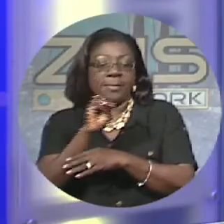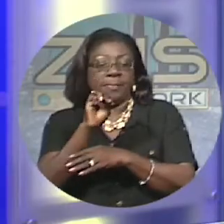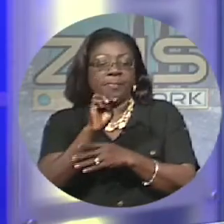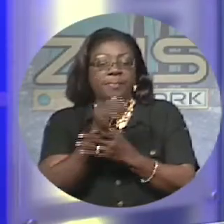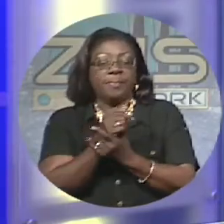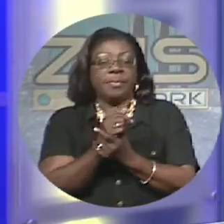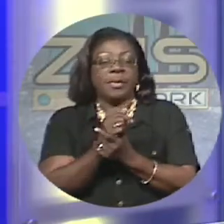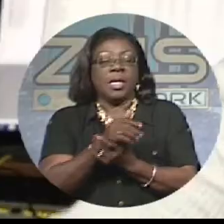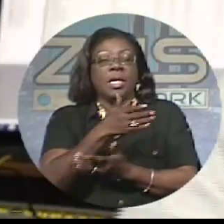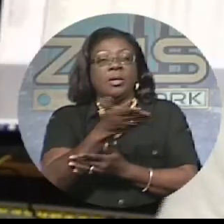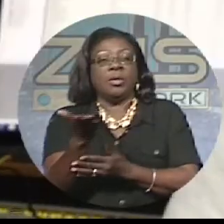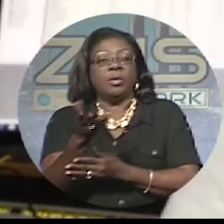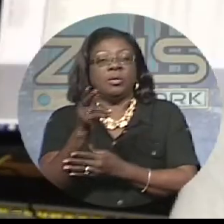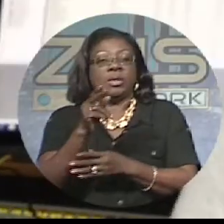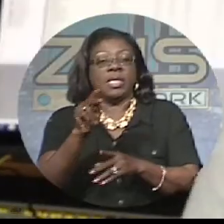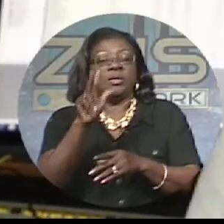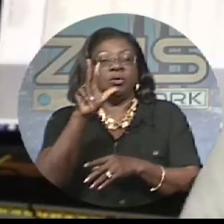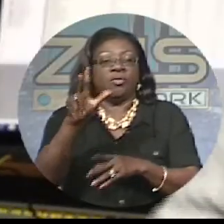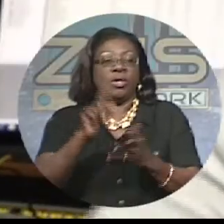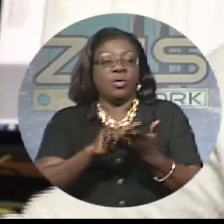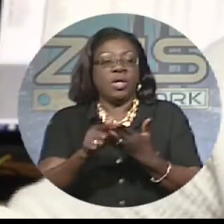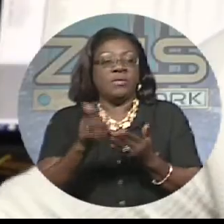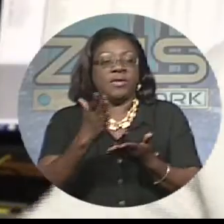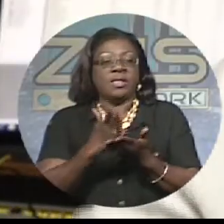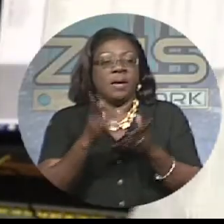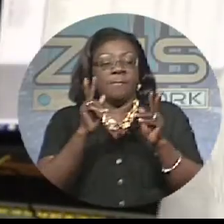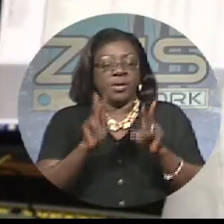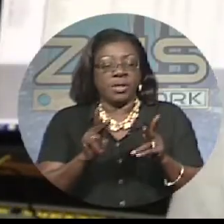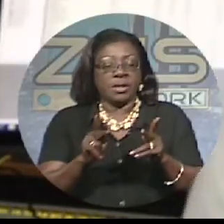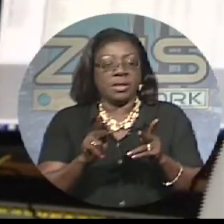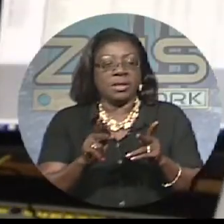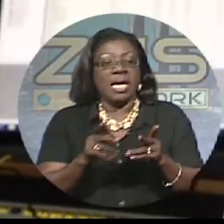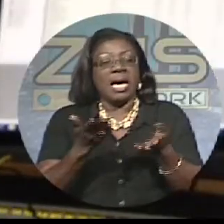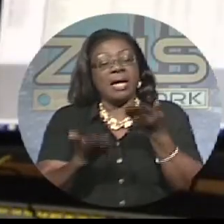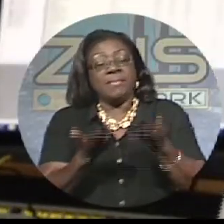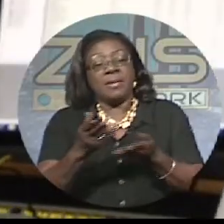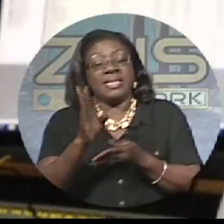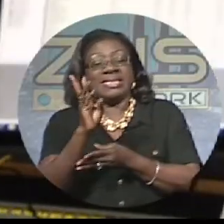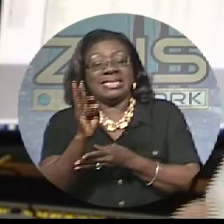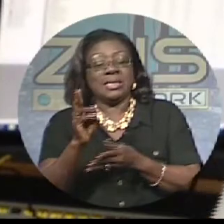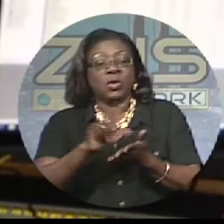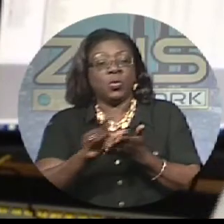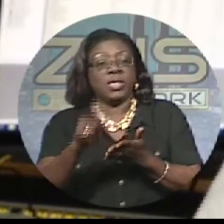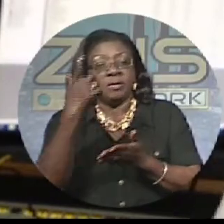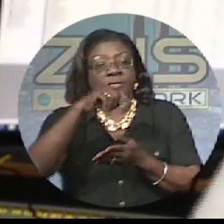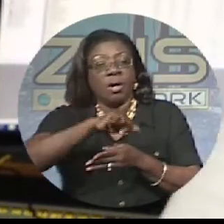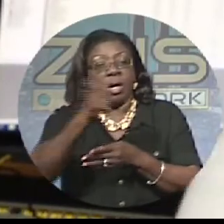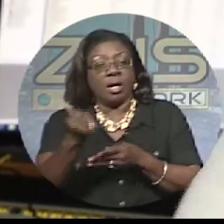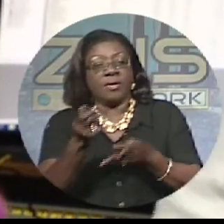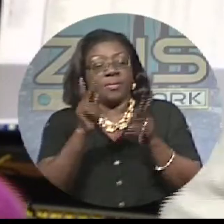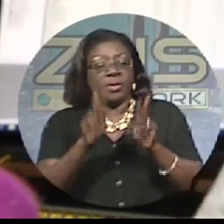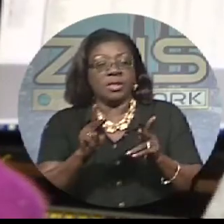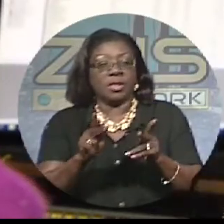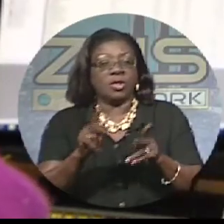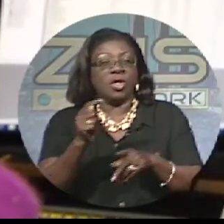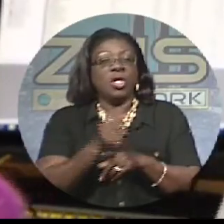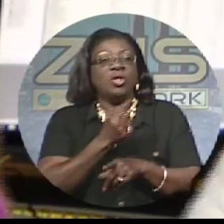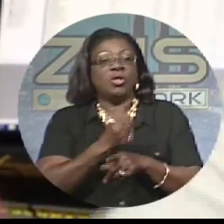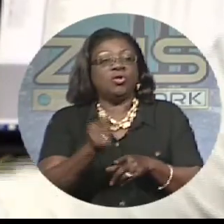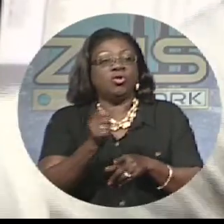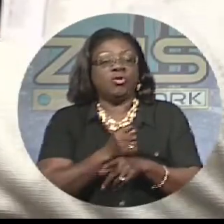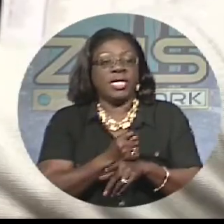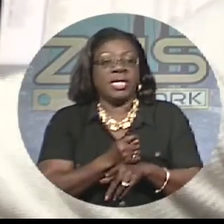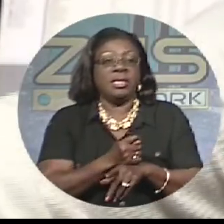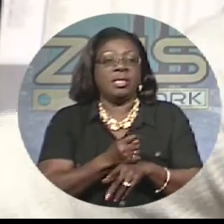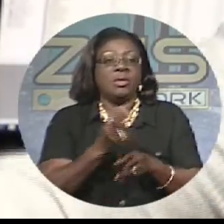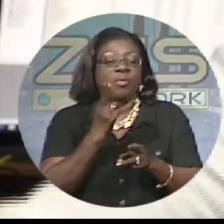It goes into 3 weeks for some persons and escalates to 6 weeks for others, for them to be able to train the trainer. We have